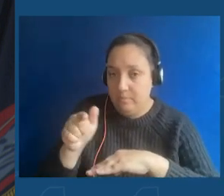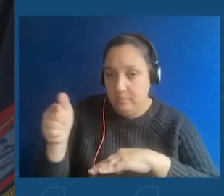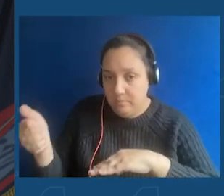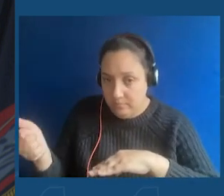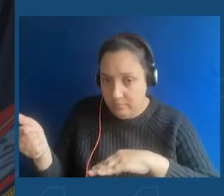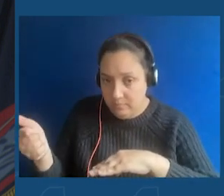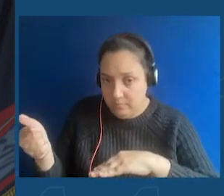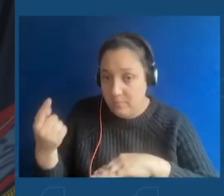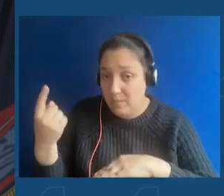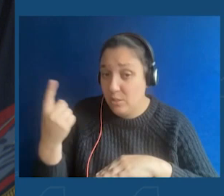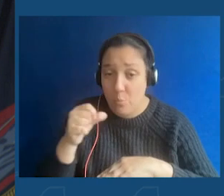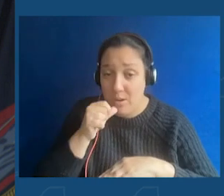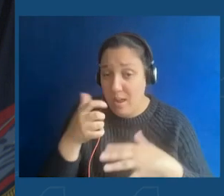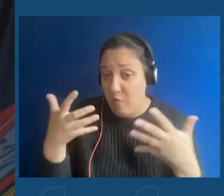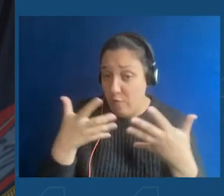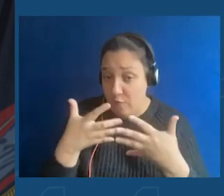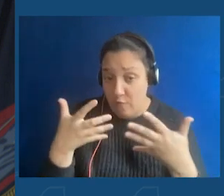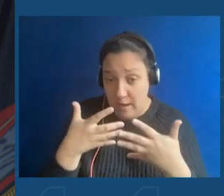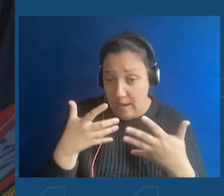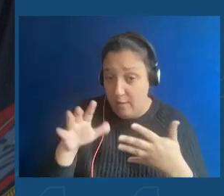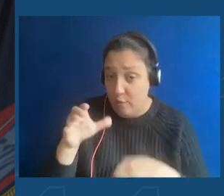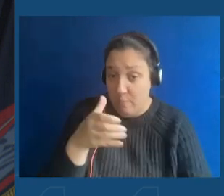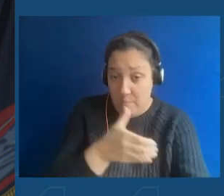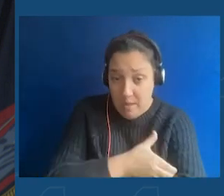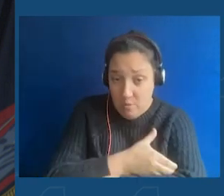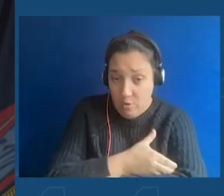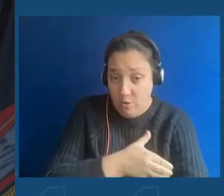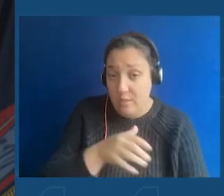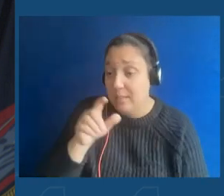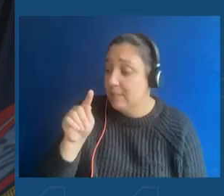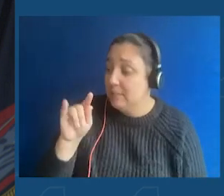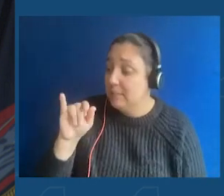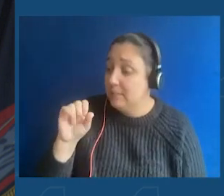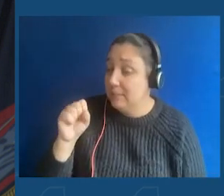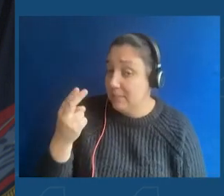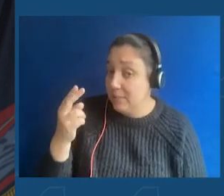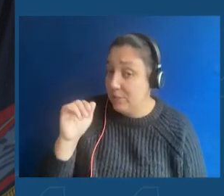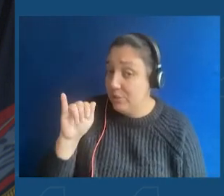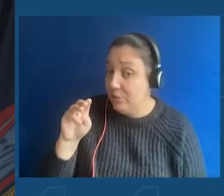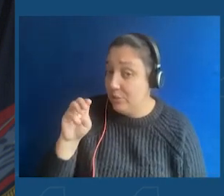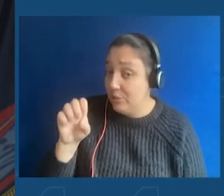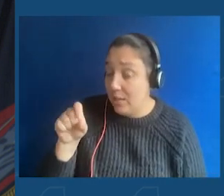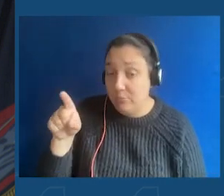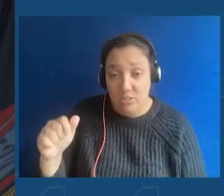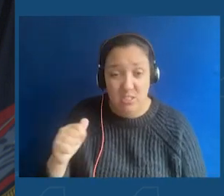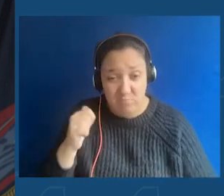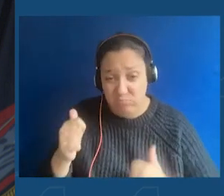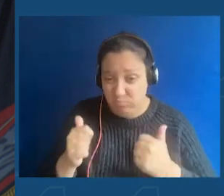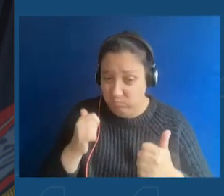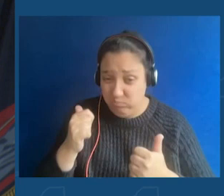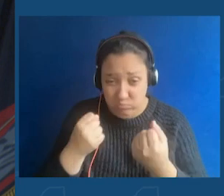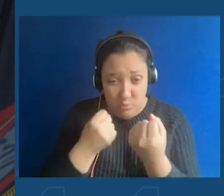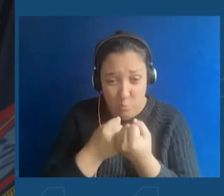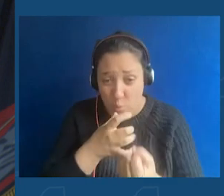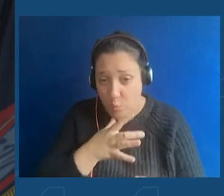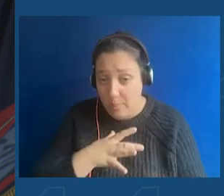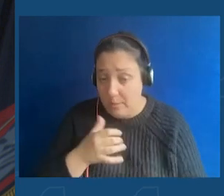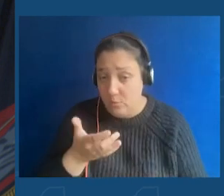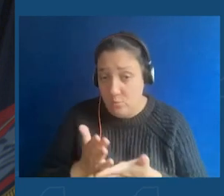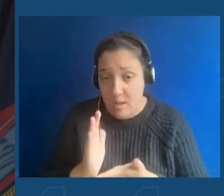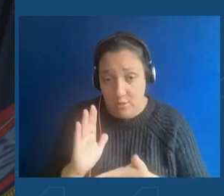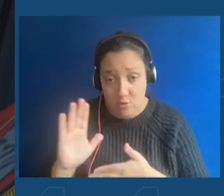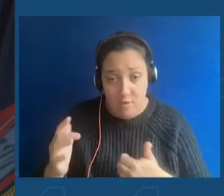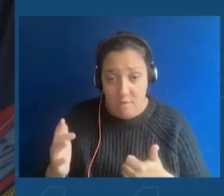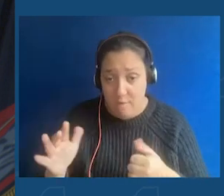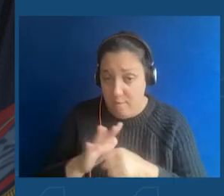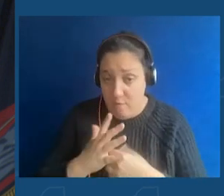the Attorney General of the state of New York. Tish James has been a champion her entire life in support of women's rights. And today she's